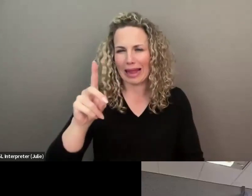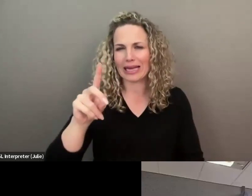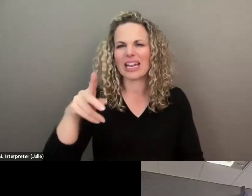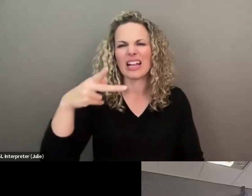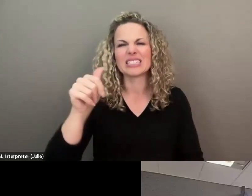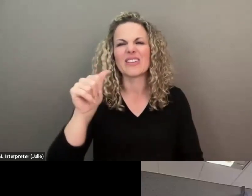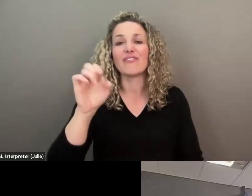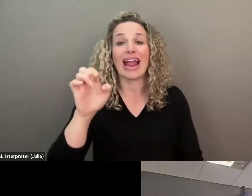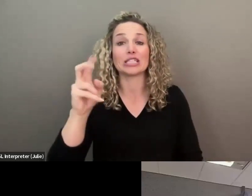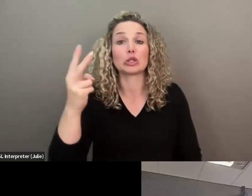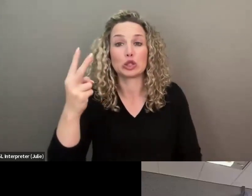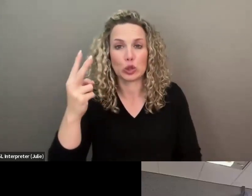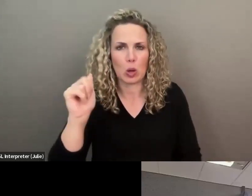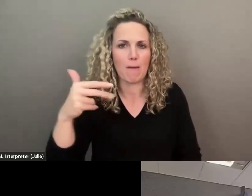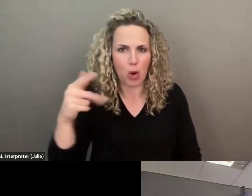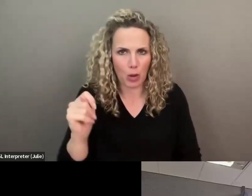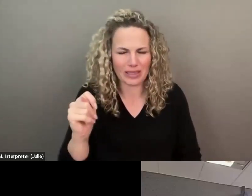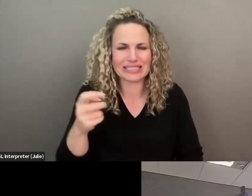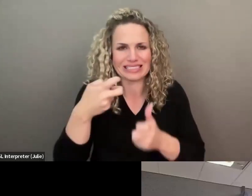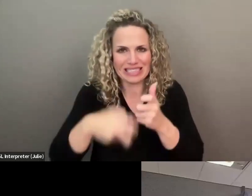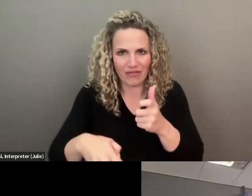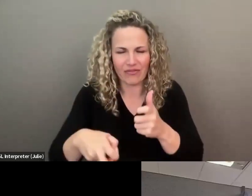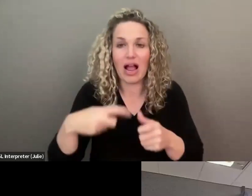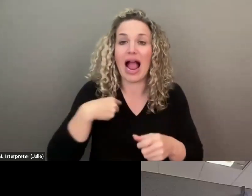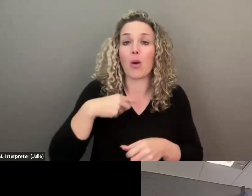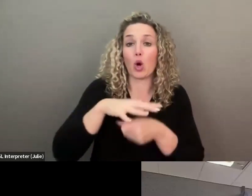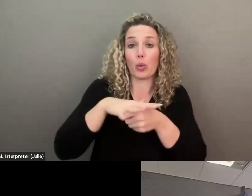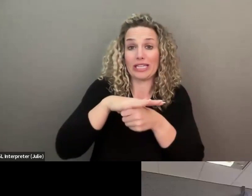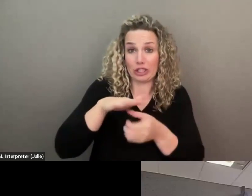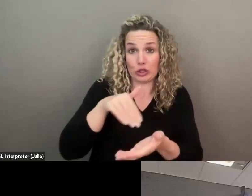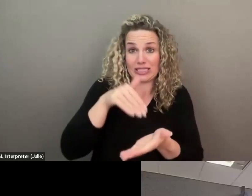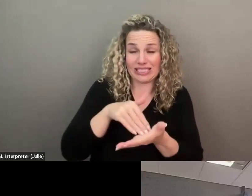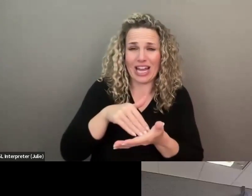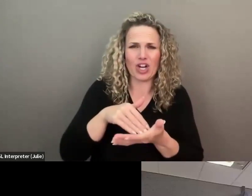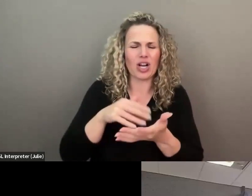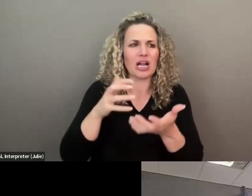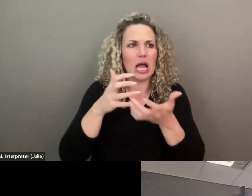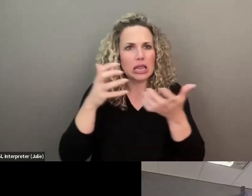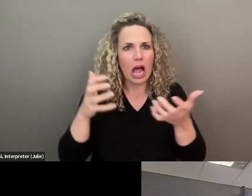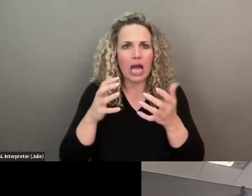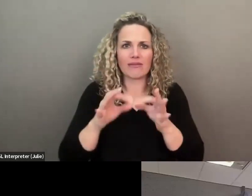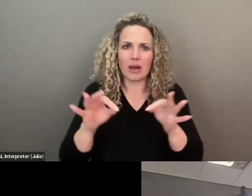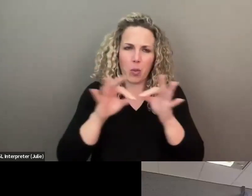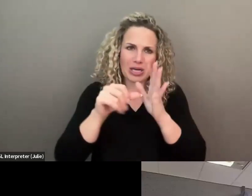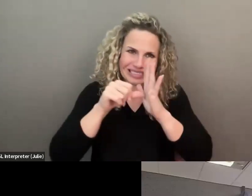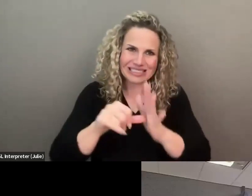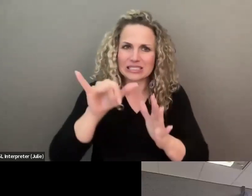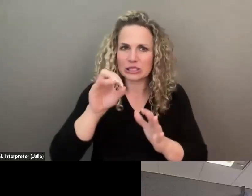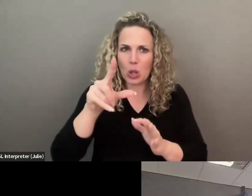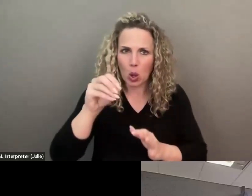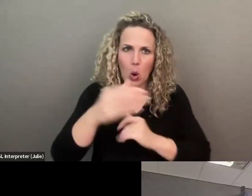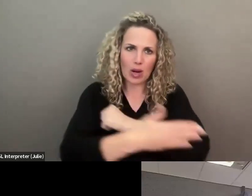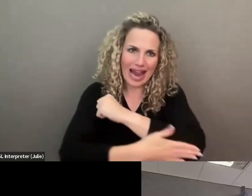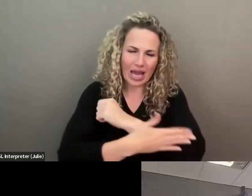2 apartments, which is tough. Our regional center has really put a lot of importance in Yolo County and participating